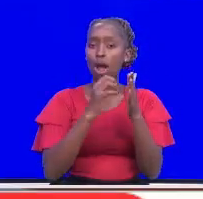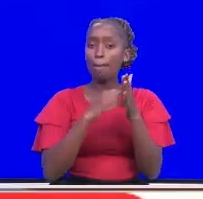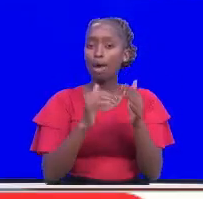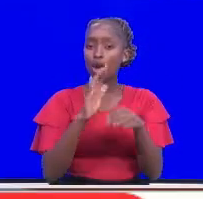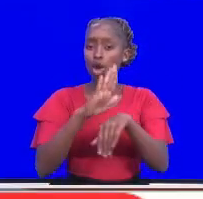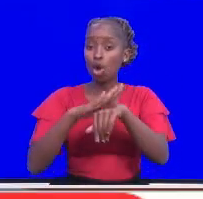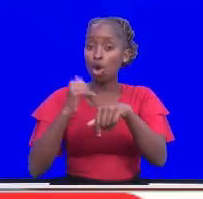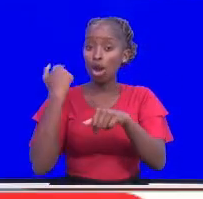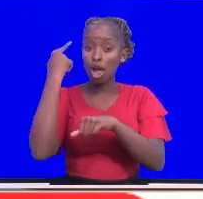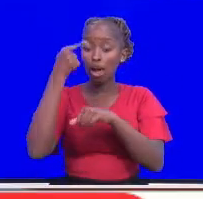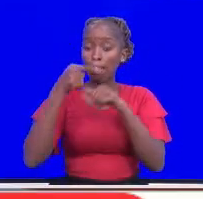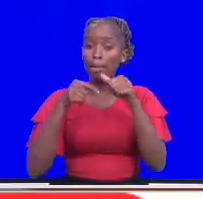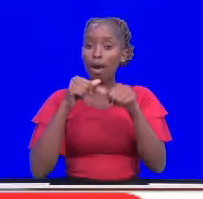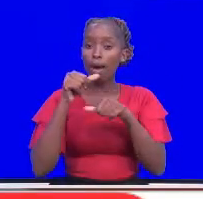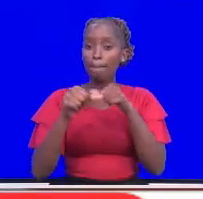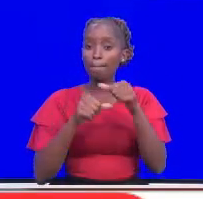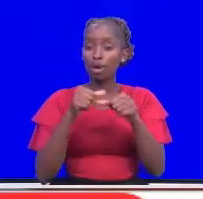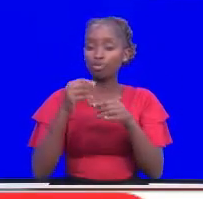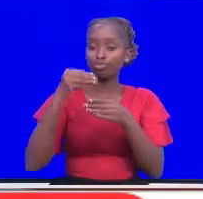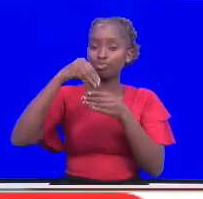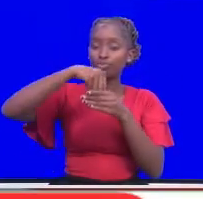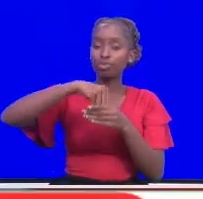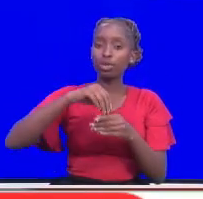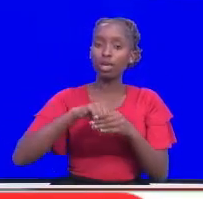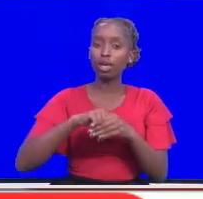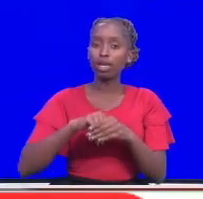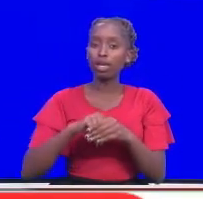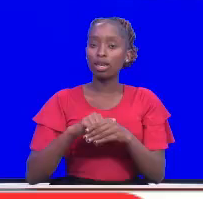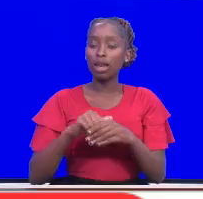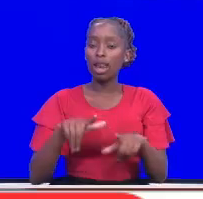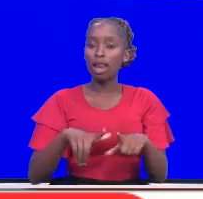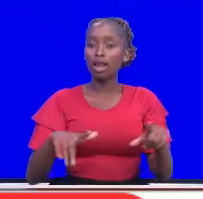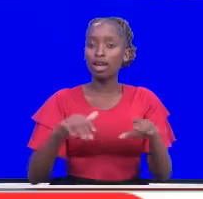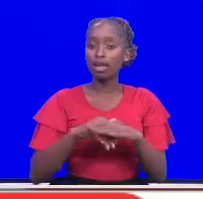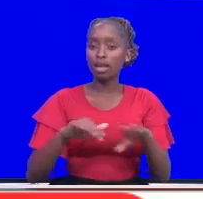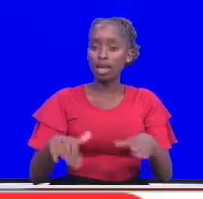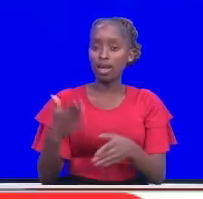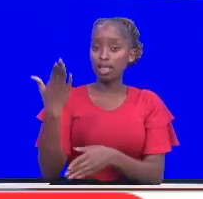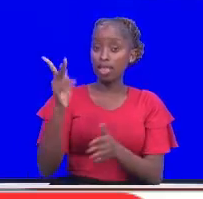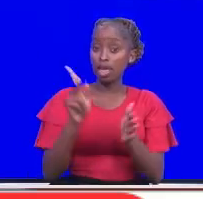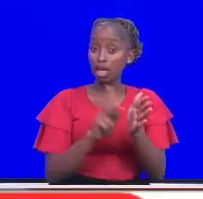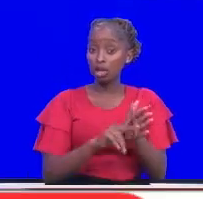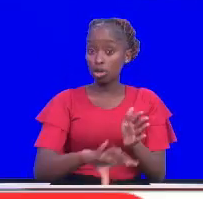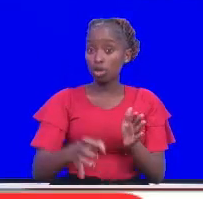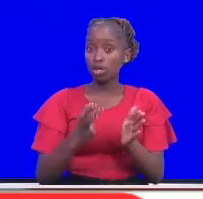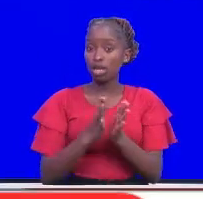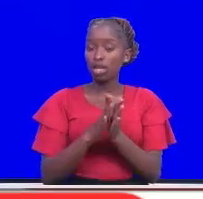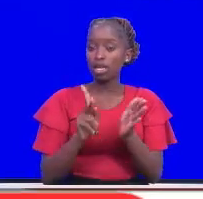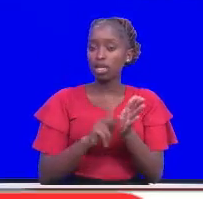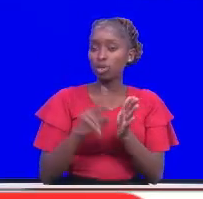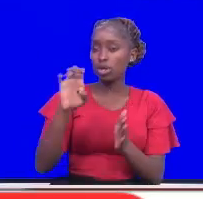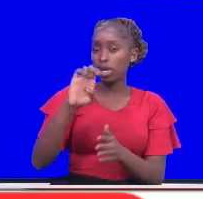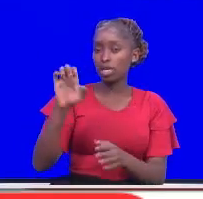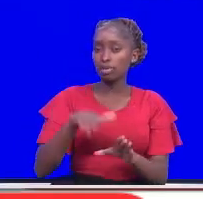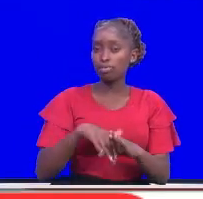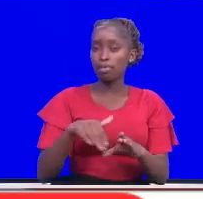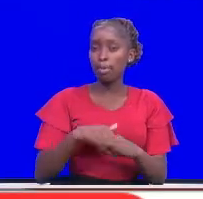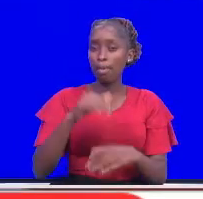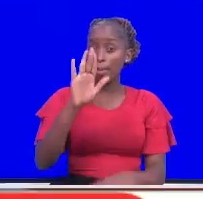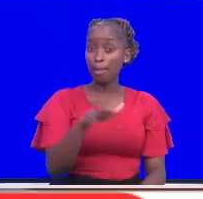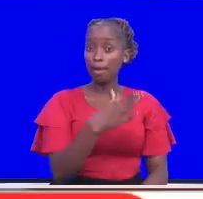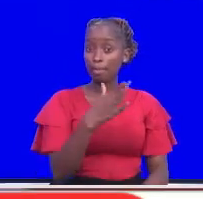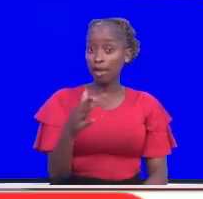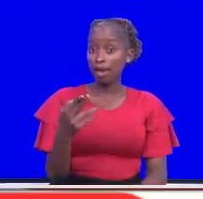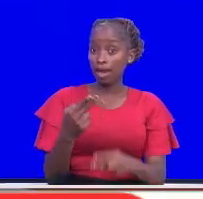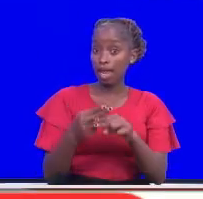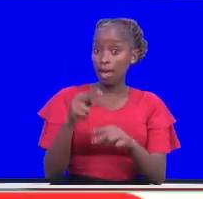inclusion of geographical area in the matrix. The appointment in Kitui County and Kitui East Member of Parliament Nimrod Mbai wants